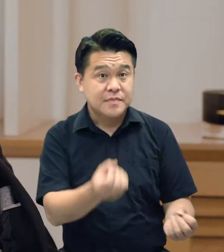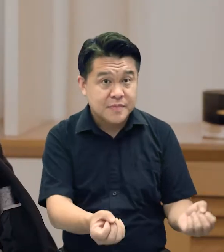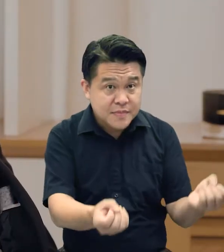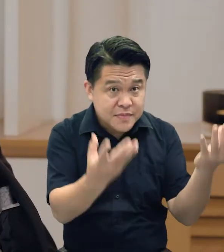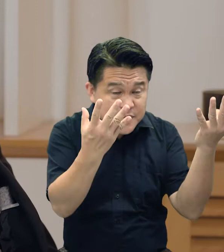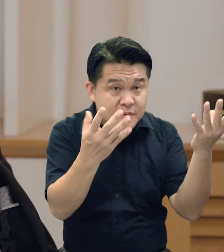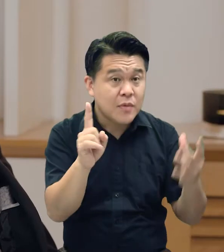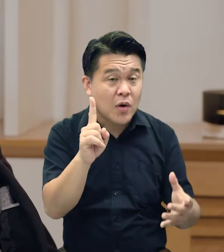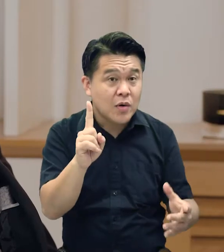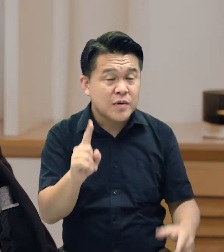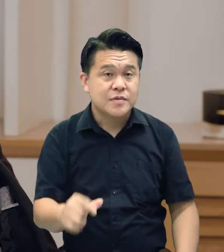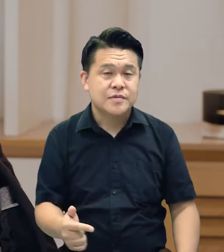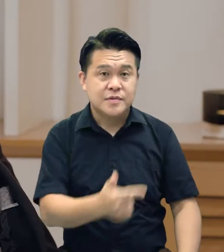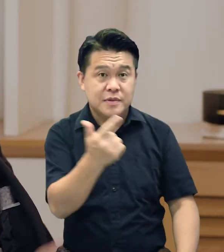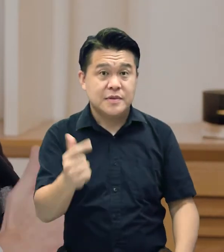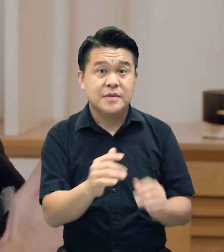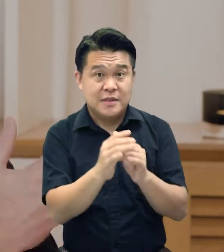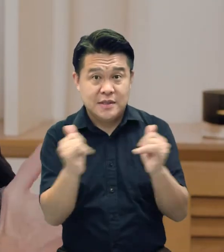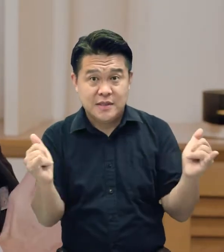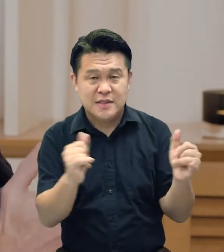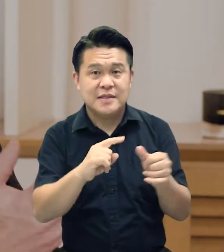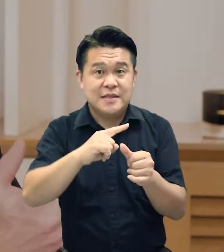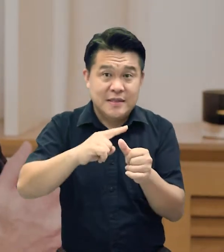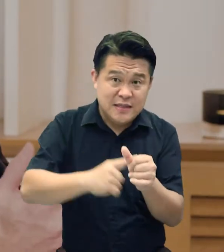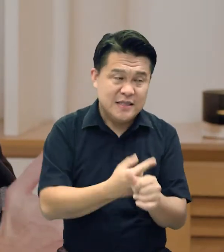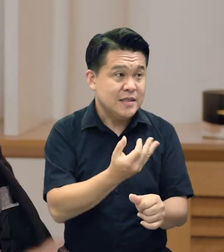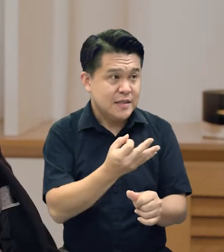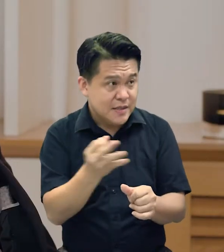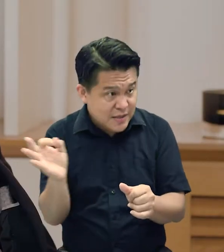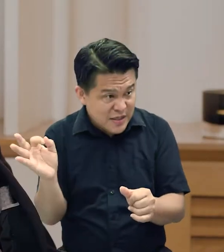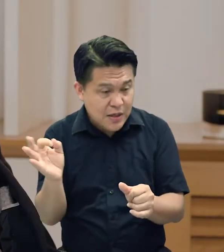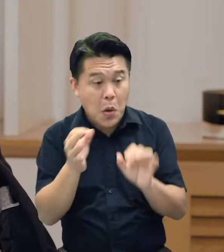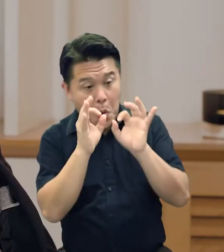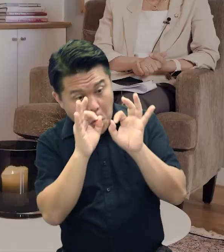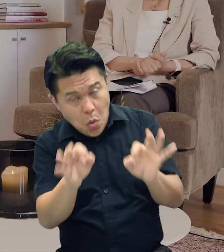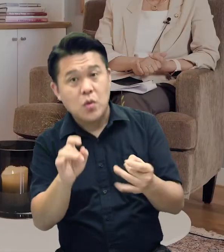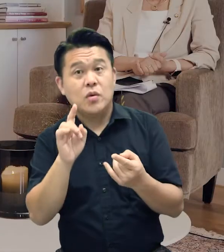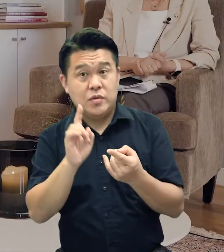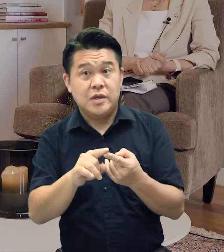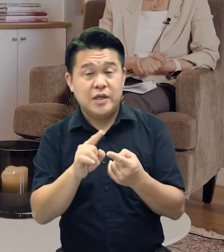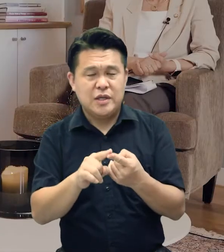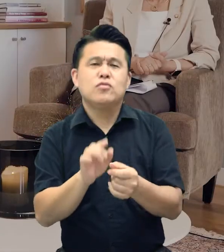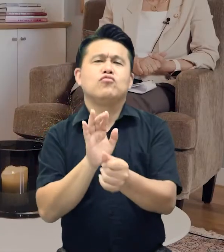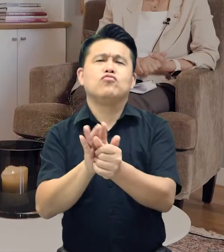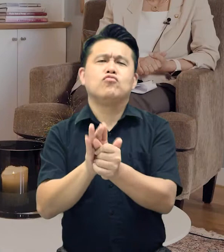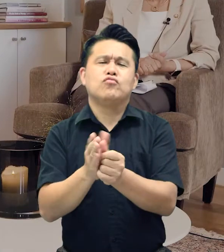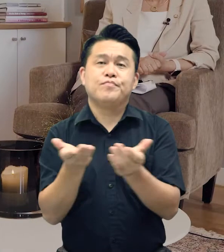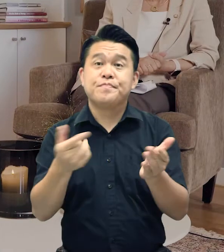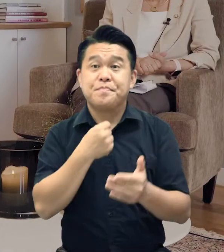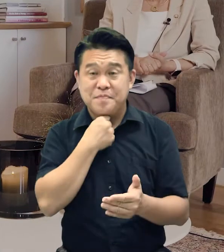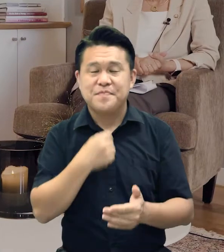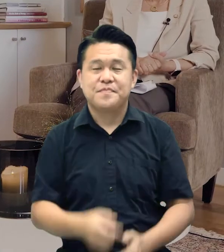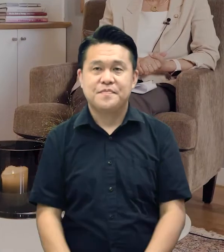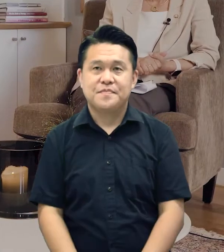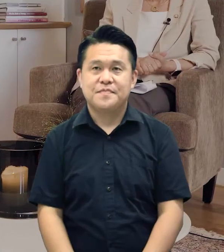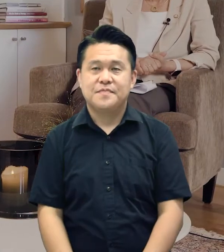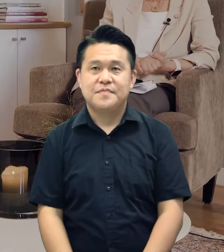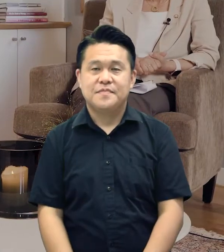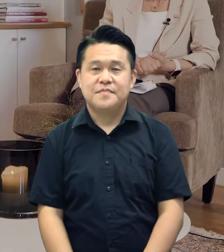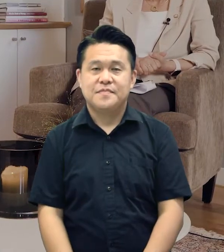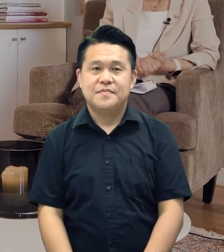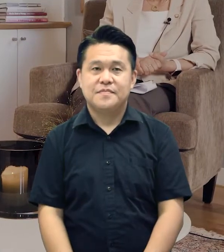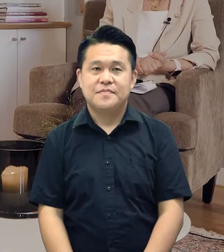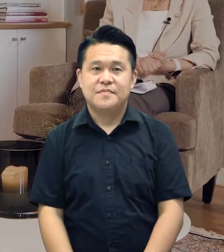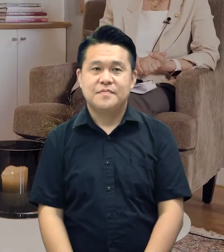to be there in order to help many people to realize that that's the way it should be. That's the way it should be.